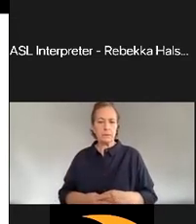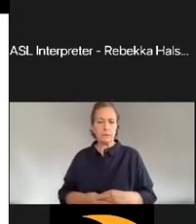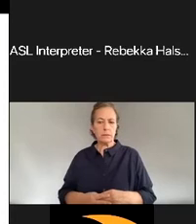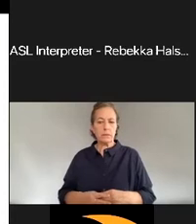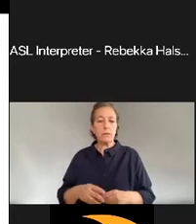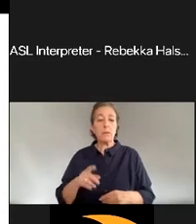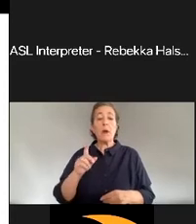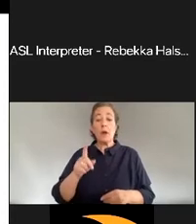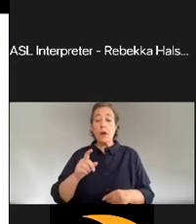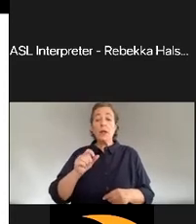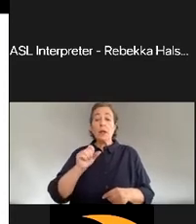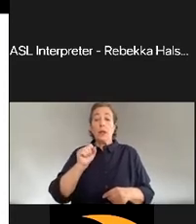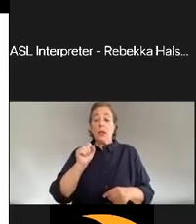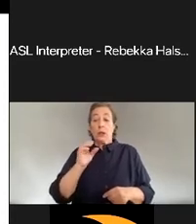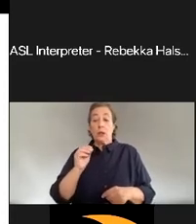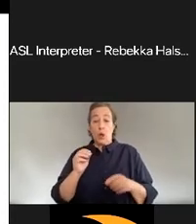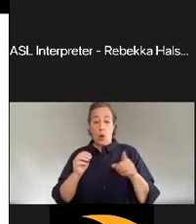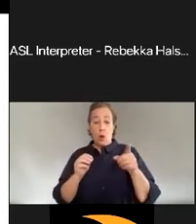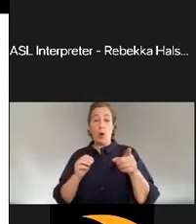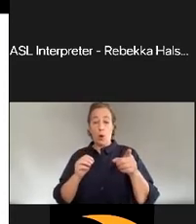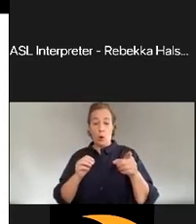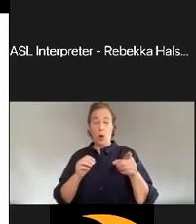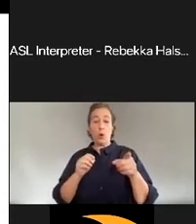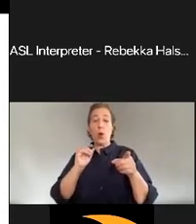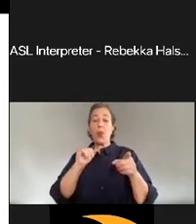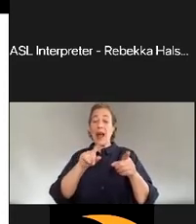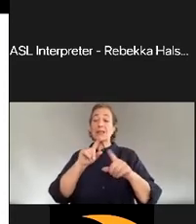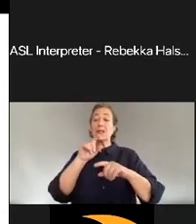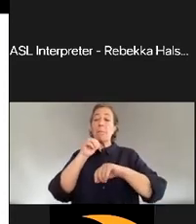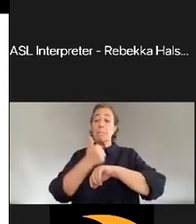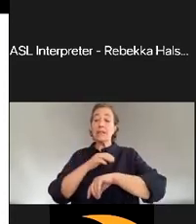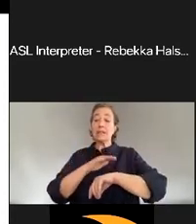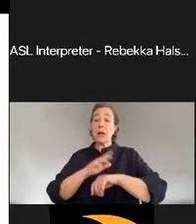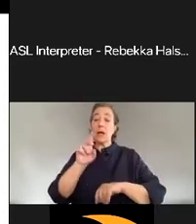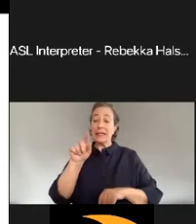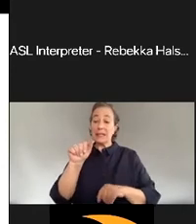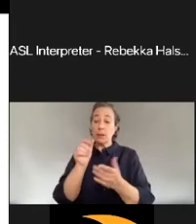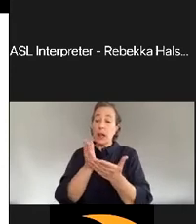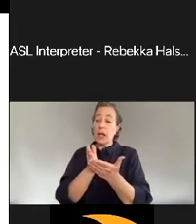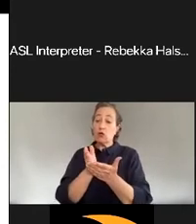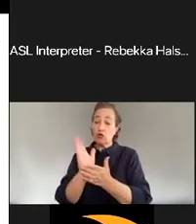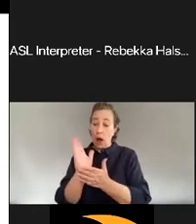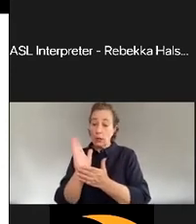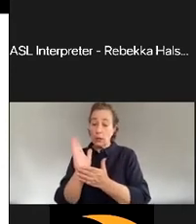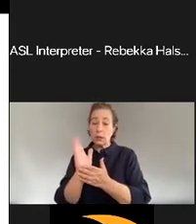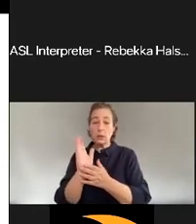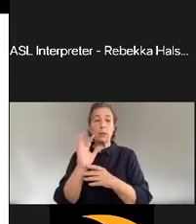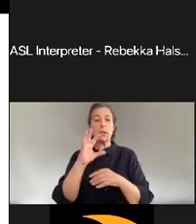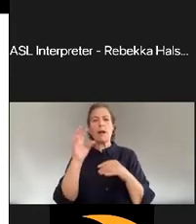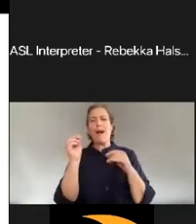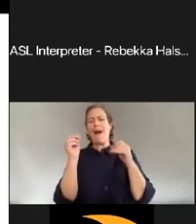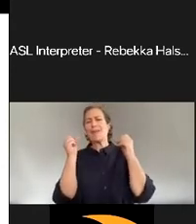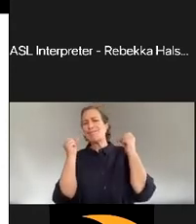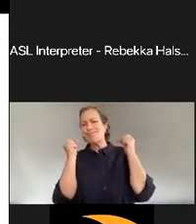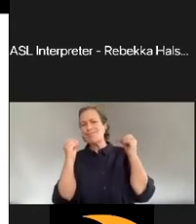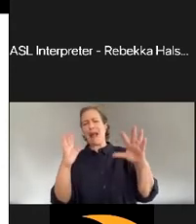And so that has actually allowed for the release based on disability rights for thousands and thousands of people who have been